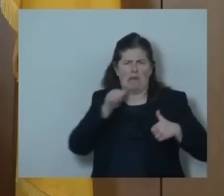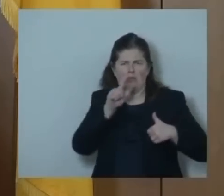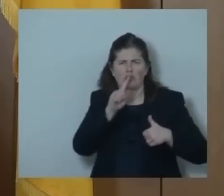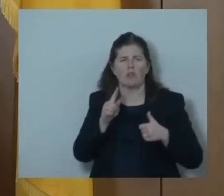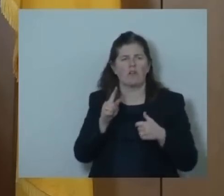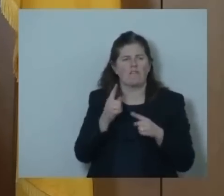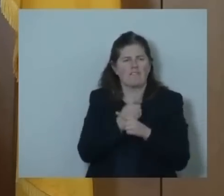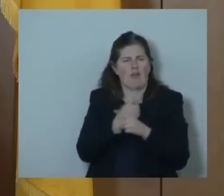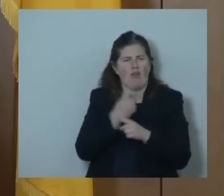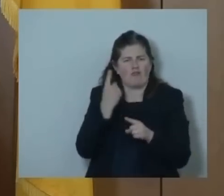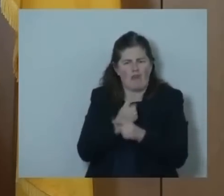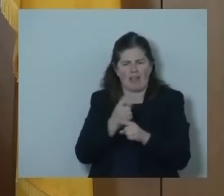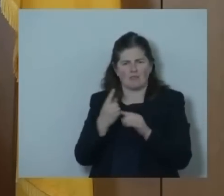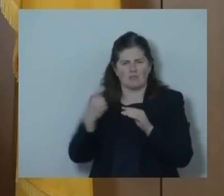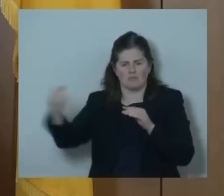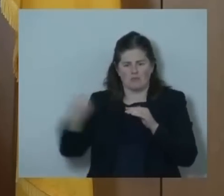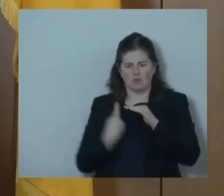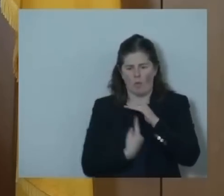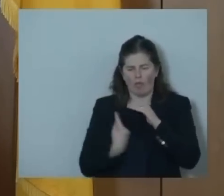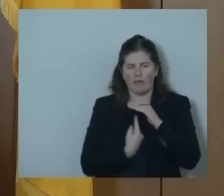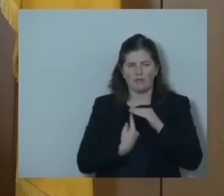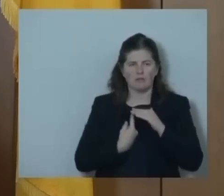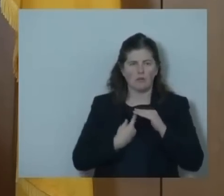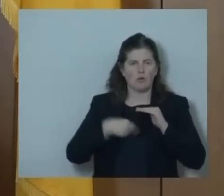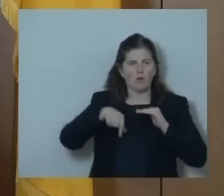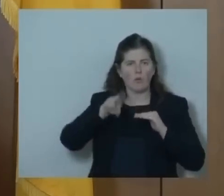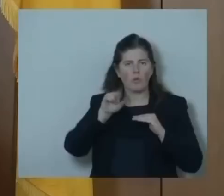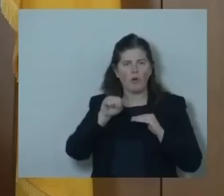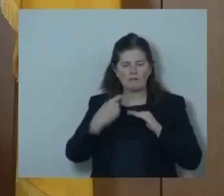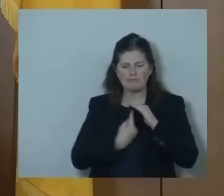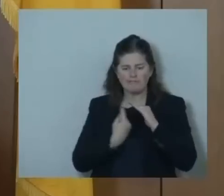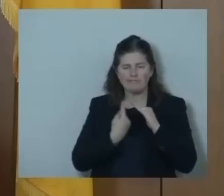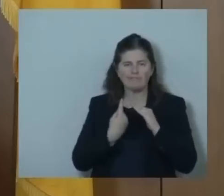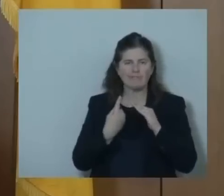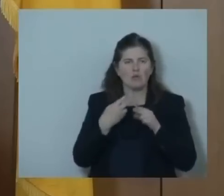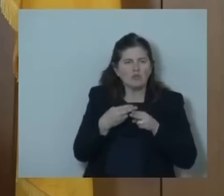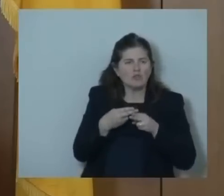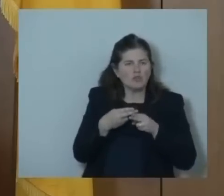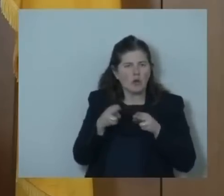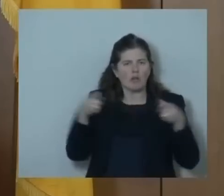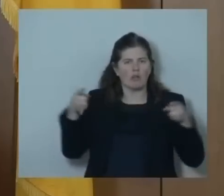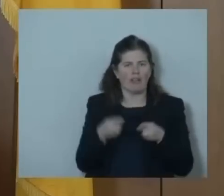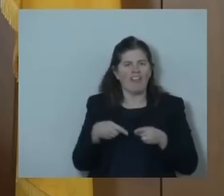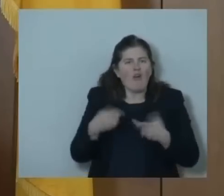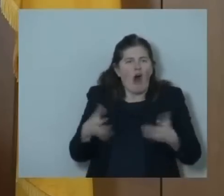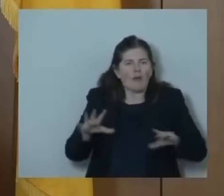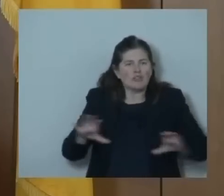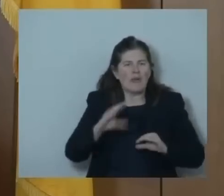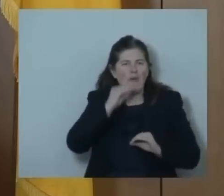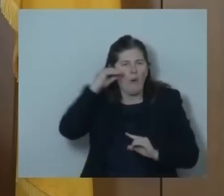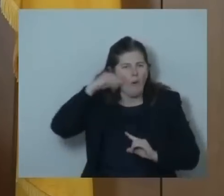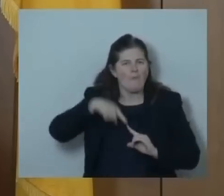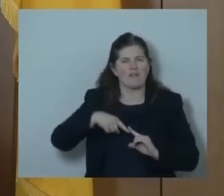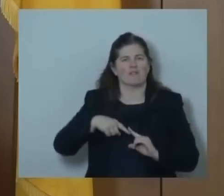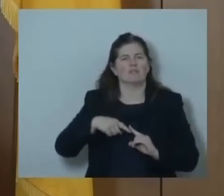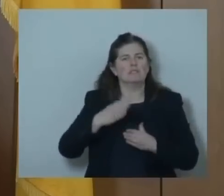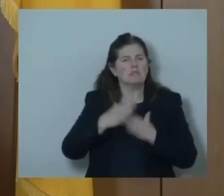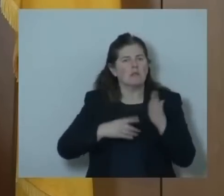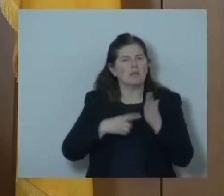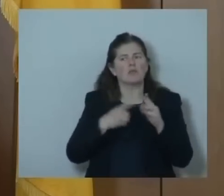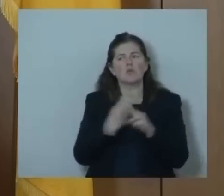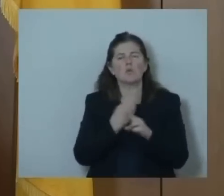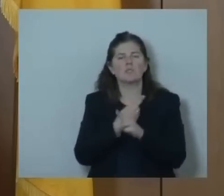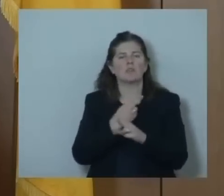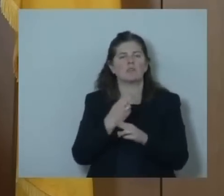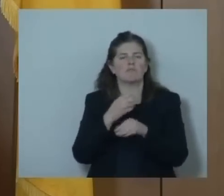social isolation and self-imposed quarantining. It'll be shortened because they're already doing that, and a lot of it can be done